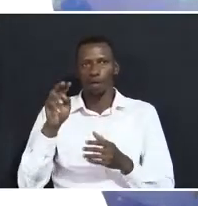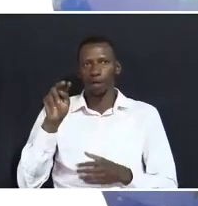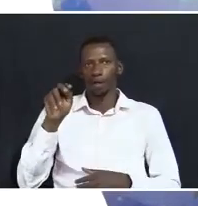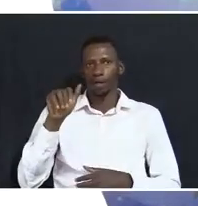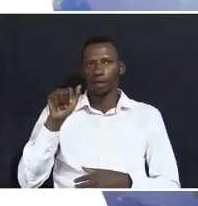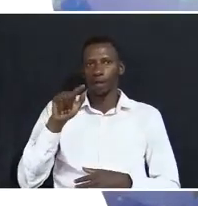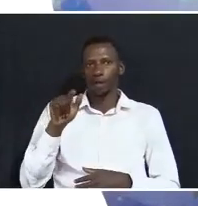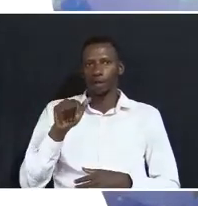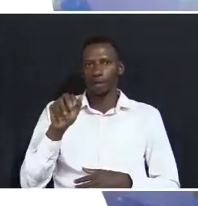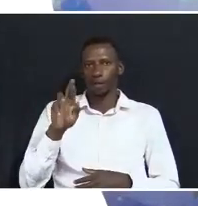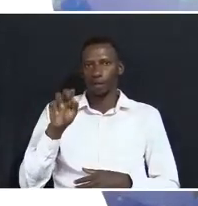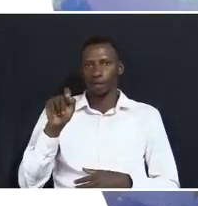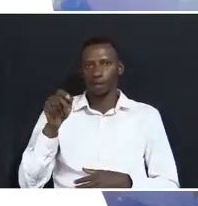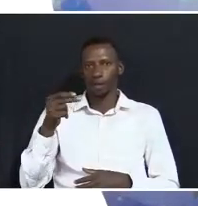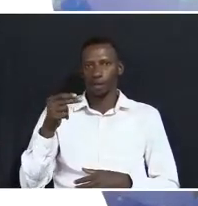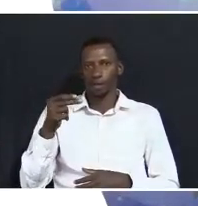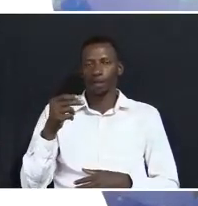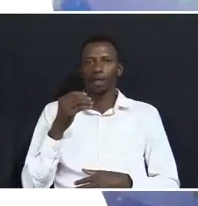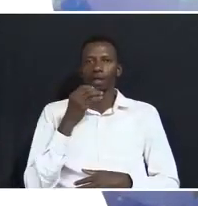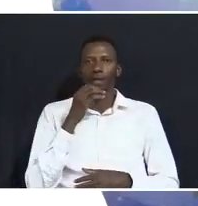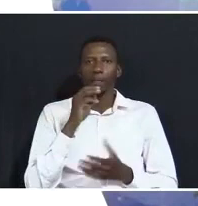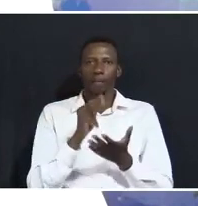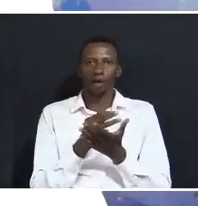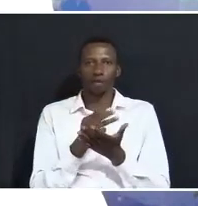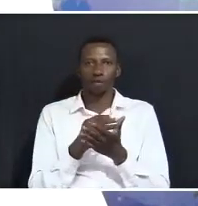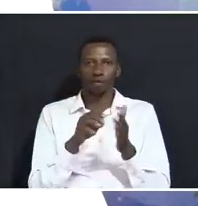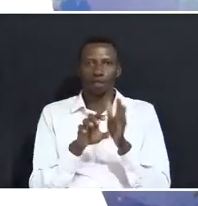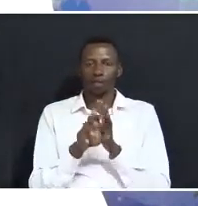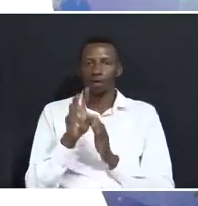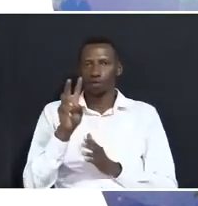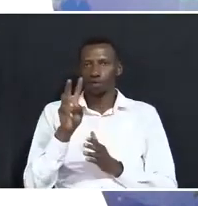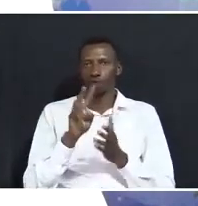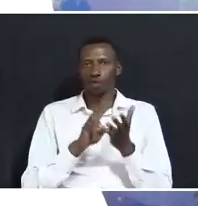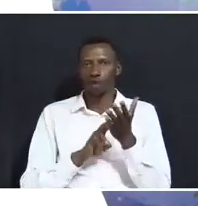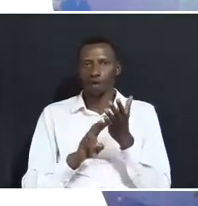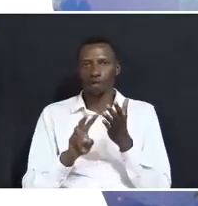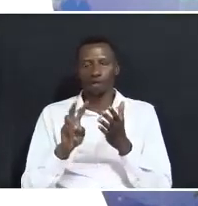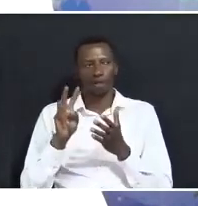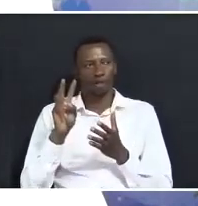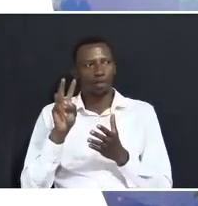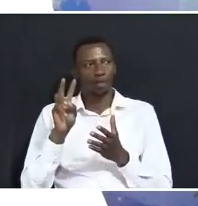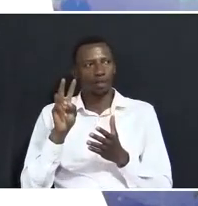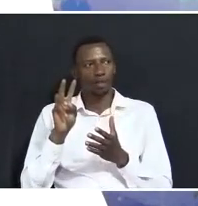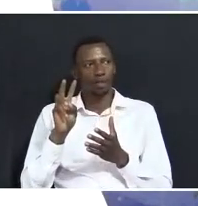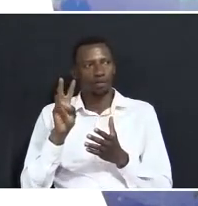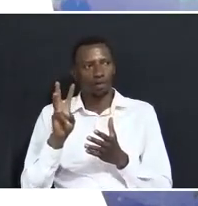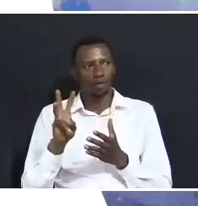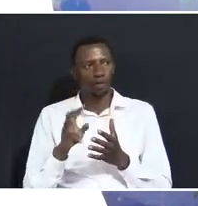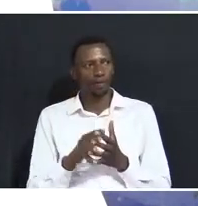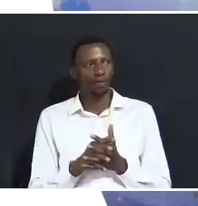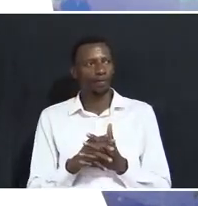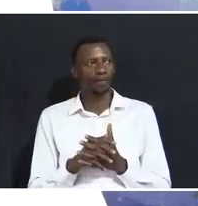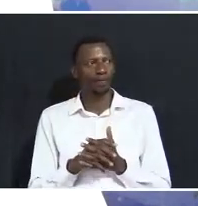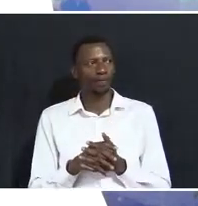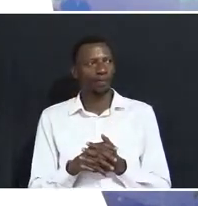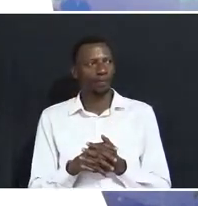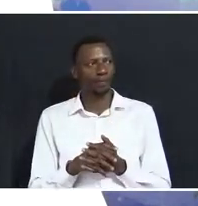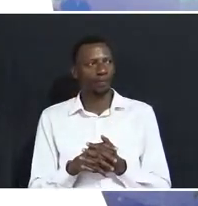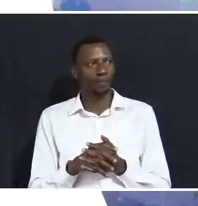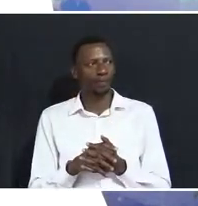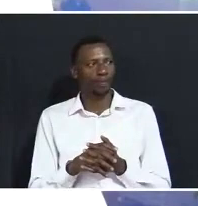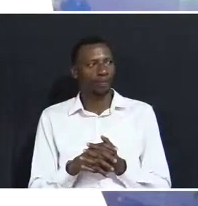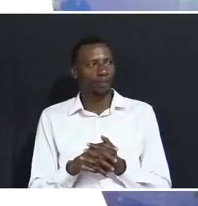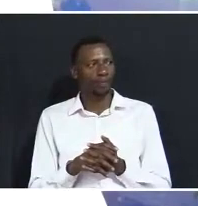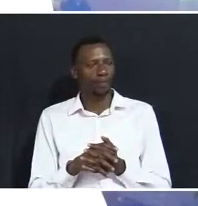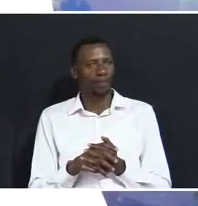the same in Matthew chapter 2, verse 23. Matthew, where we have been, chapter 2, the same chapter, but verse number